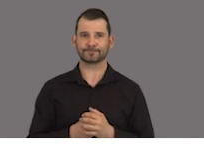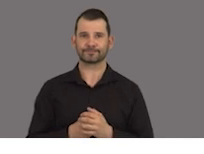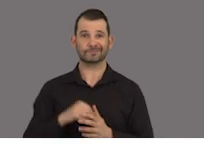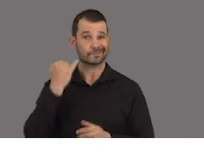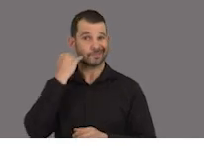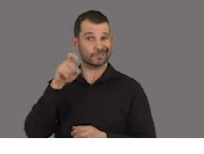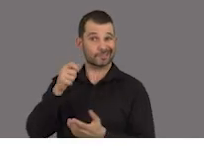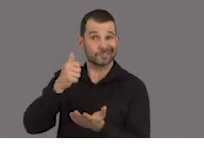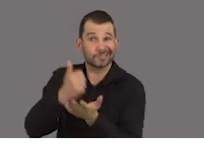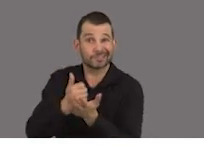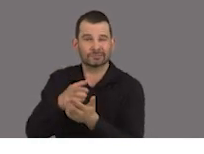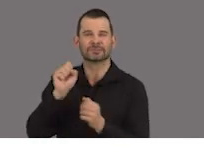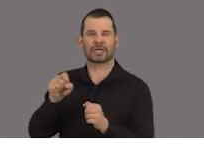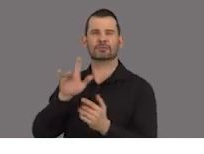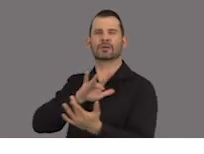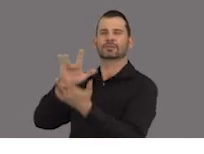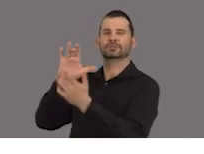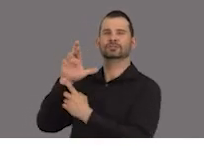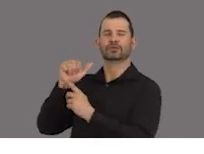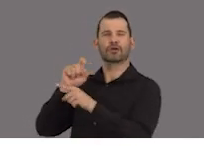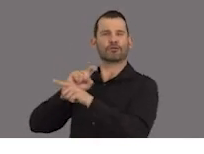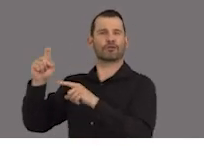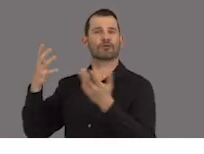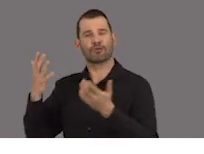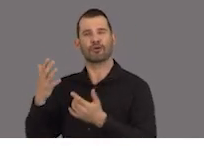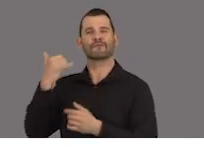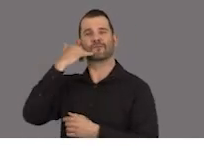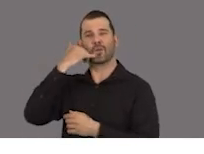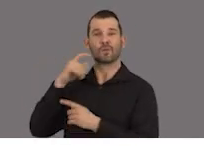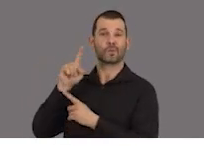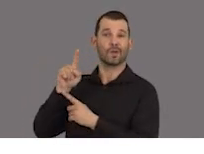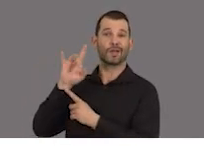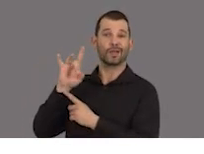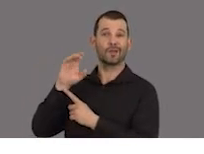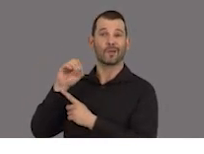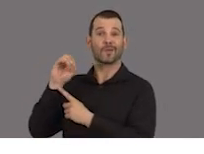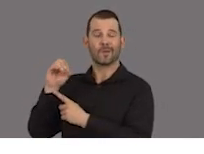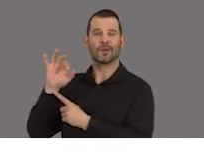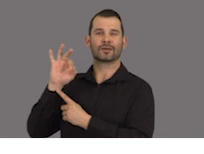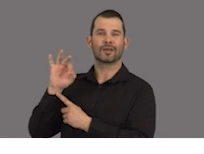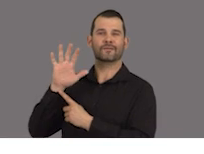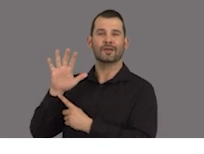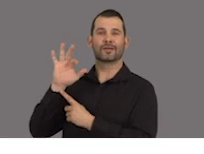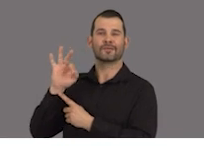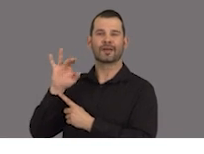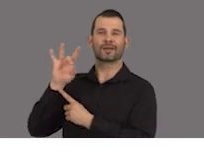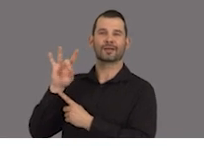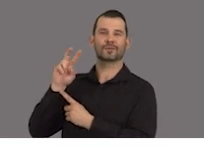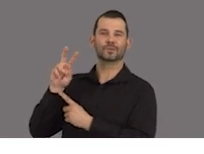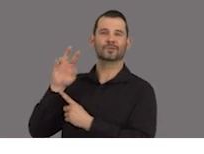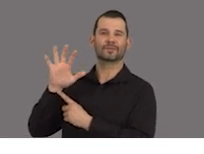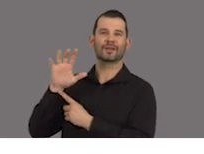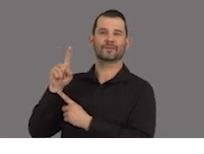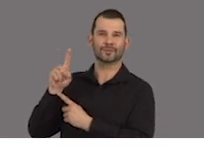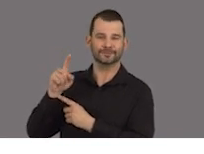process. If you need assistance, you can contact the CRA by phone at